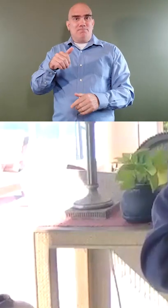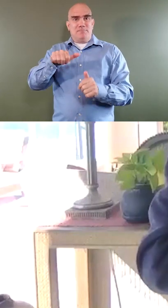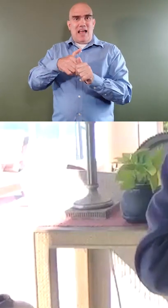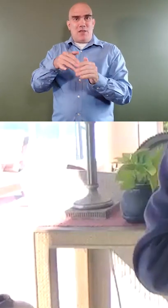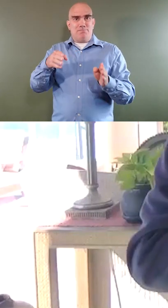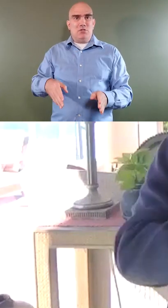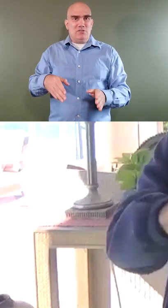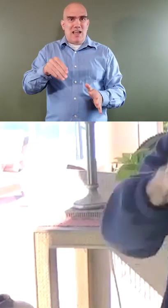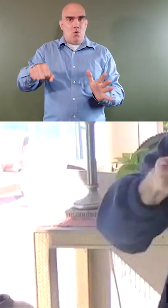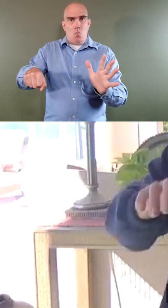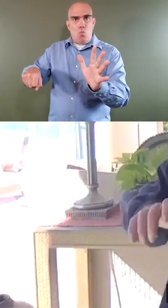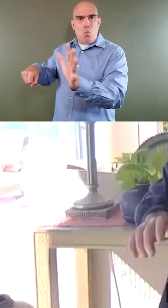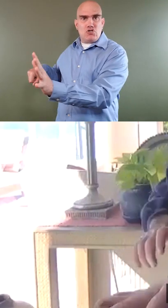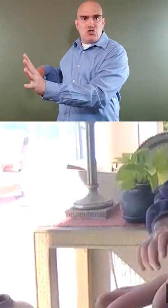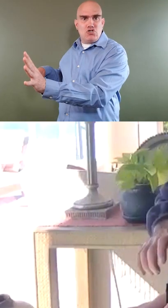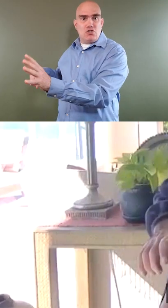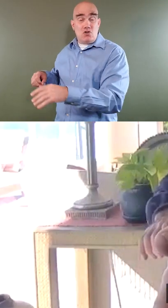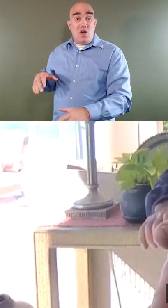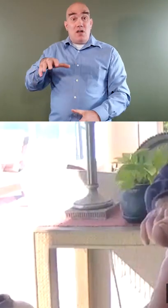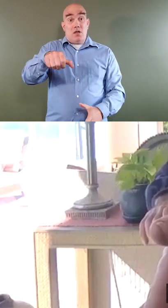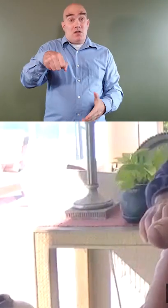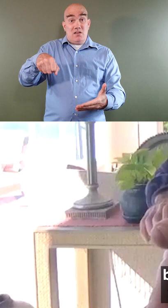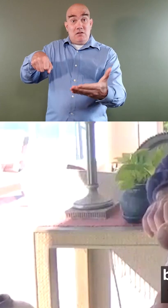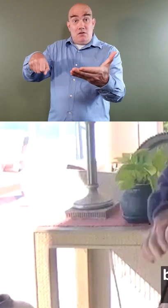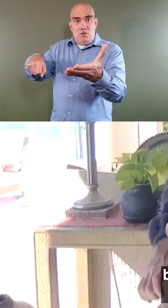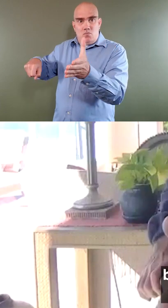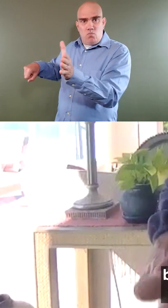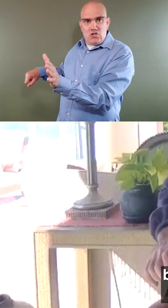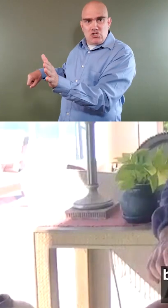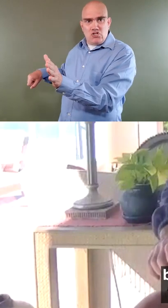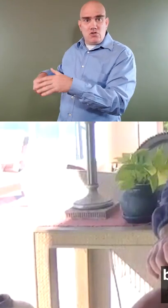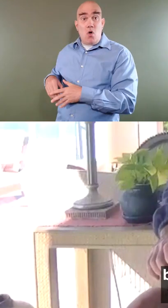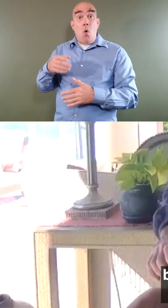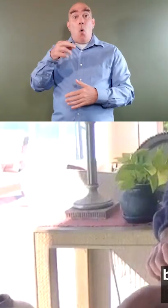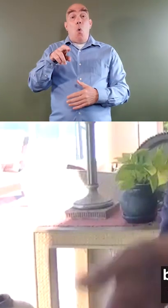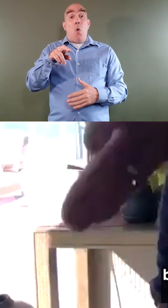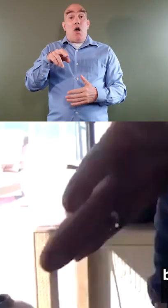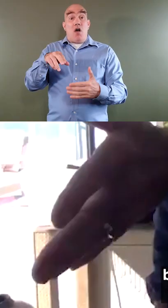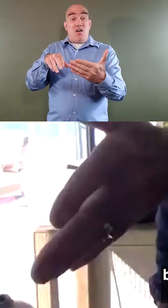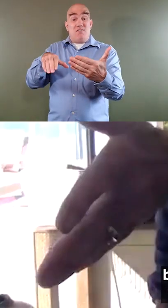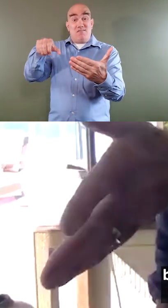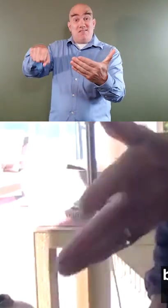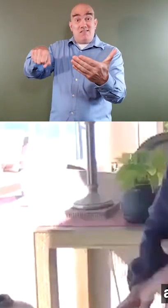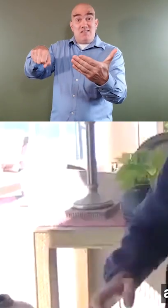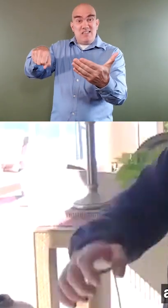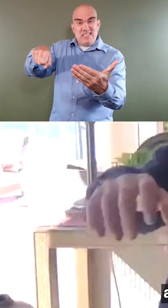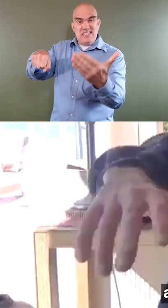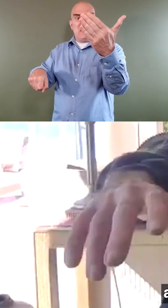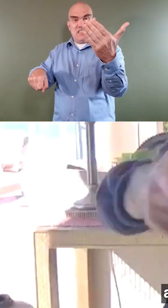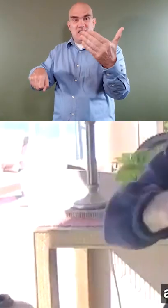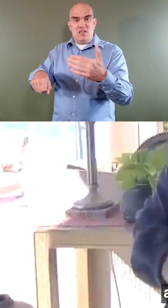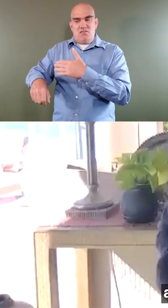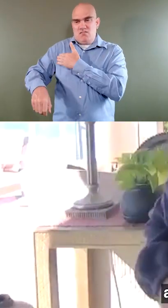over. Or come in under an armpit, bring the arm down and bring the arm up under the armpit and